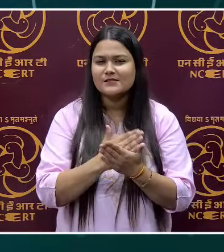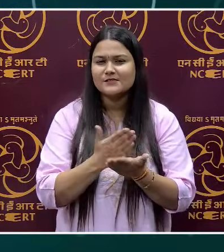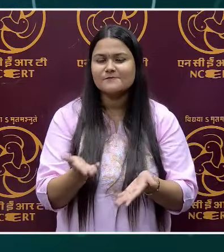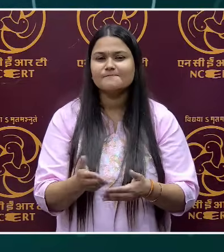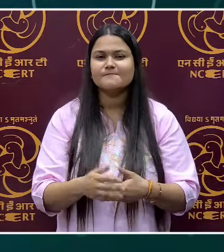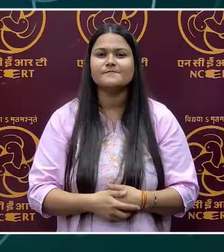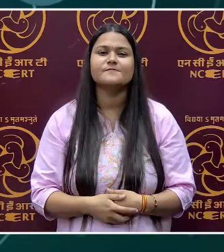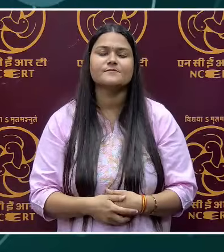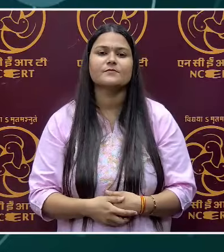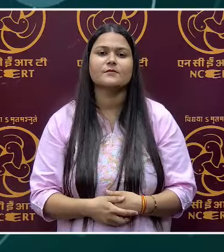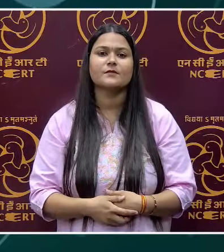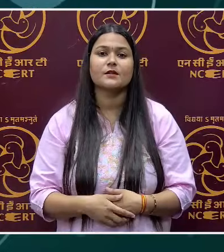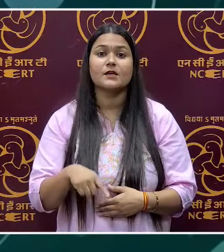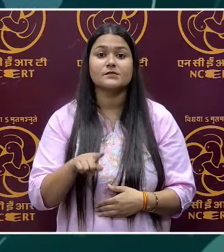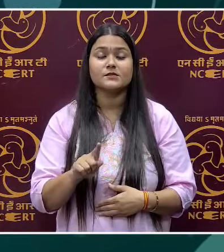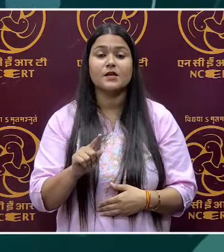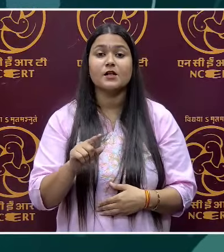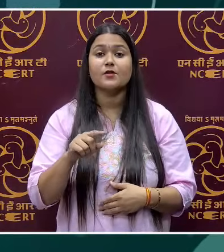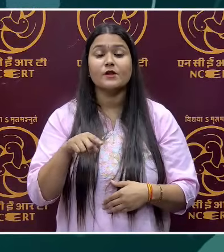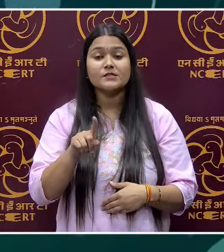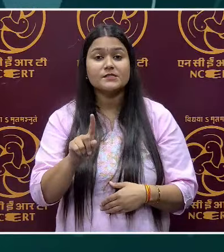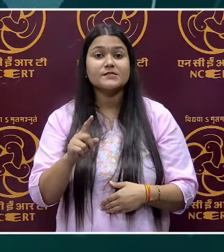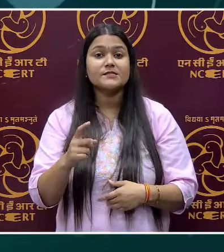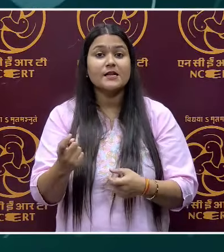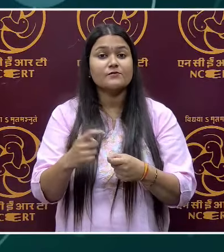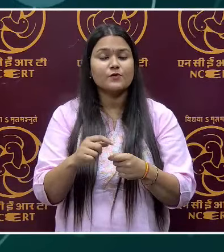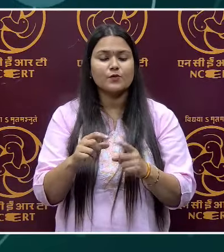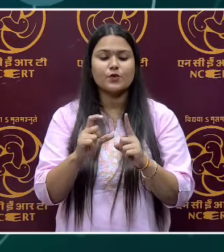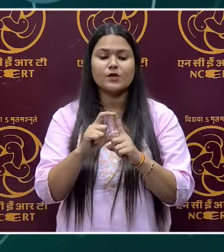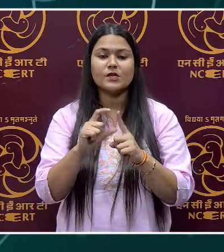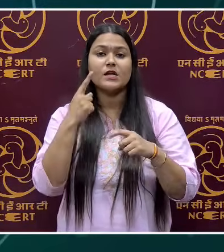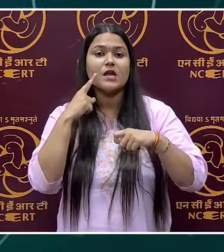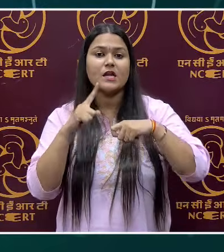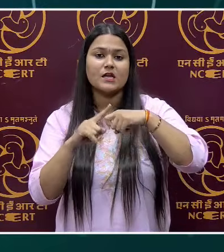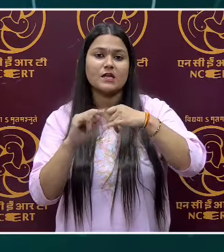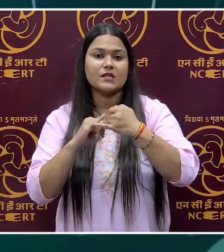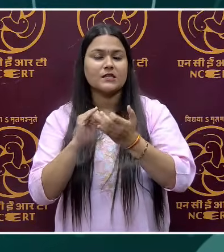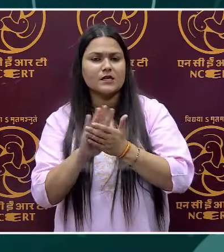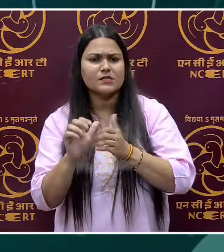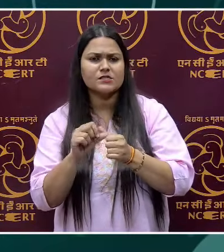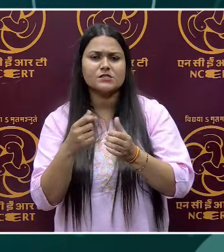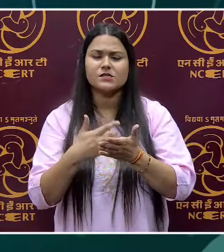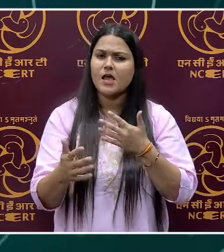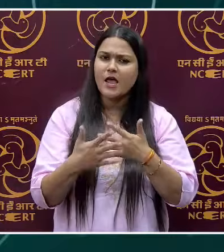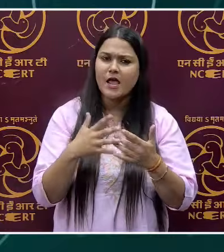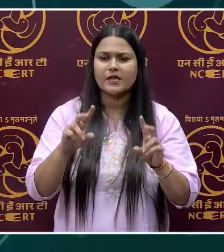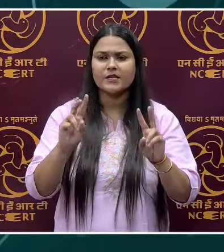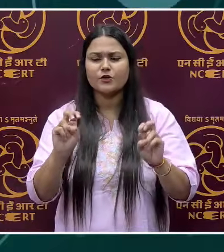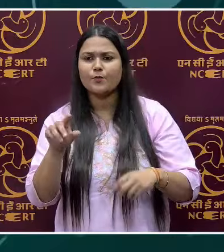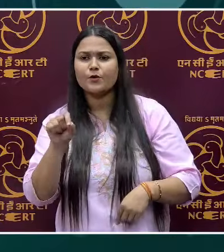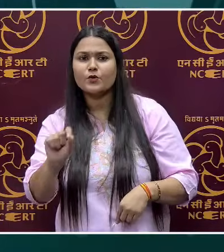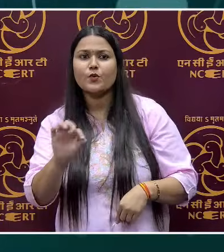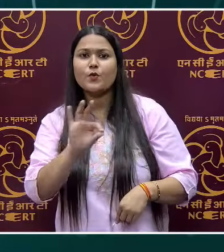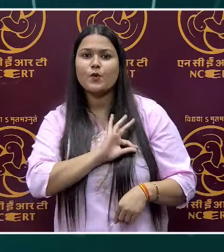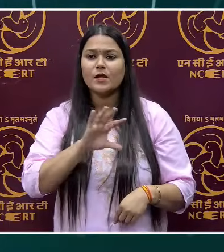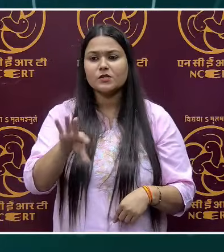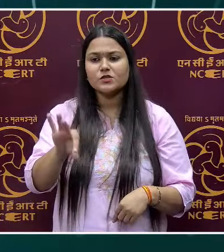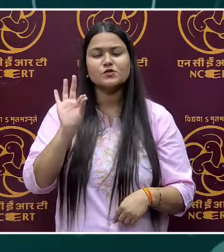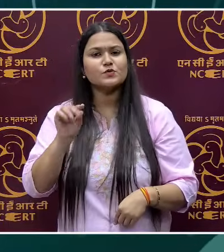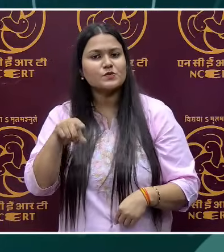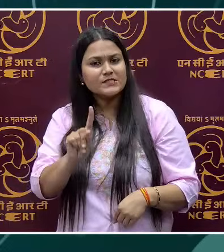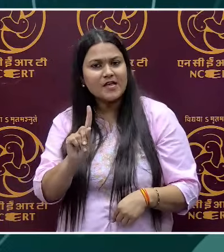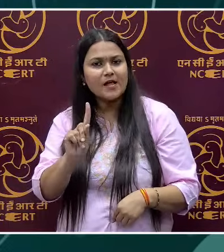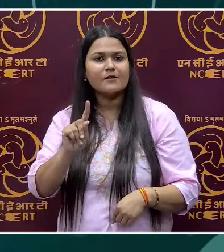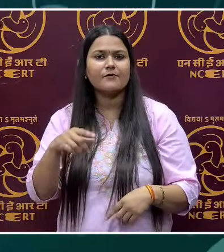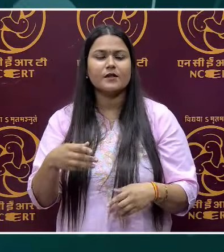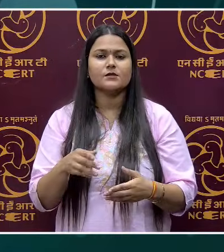demonstration. Go to Diksha platforms and you can perform any simulations on any topic that you like. So for now, we